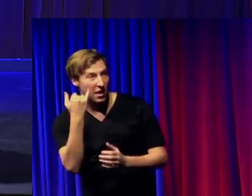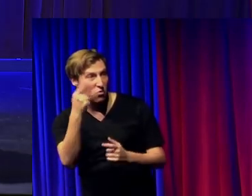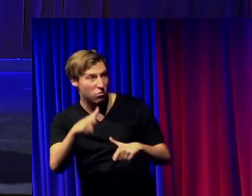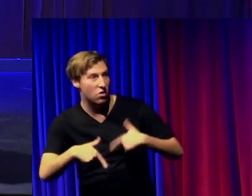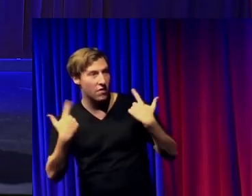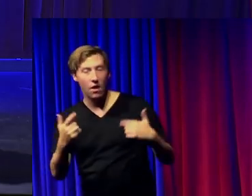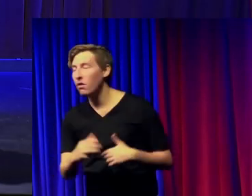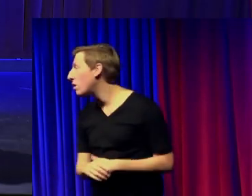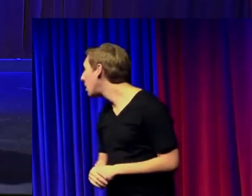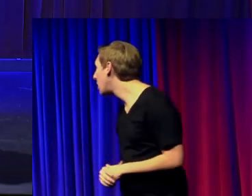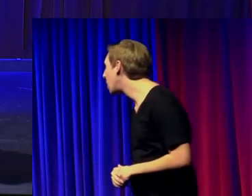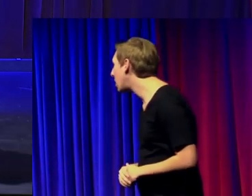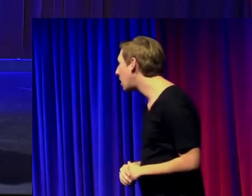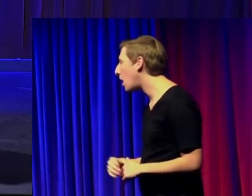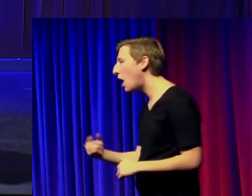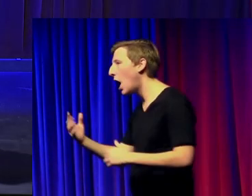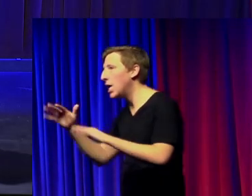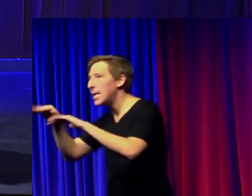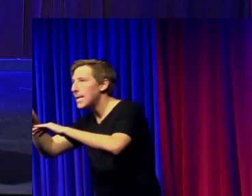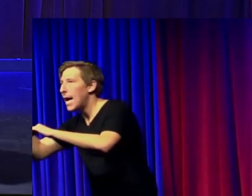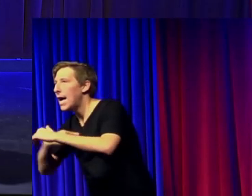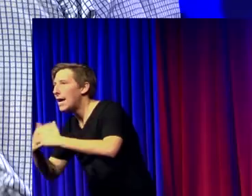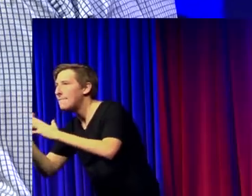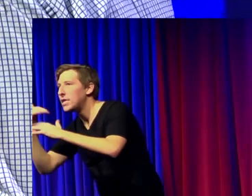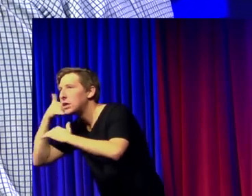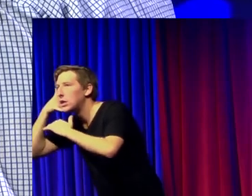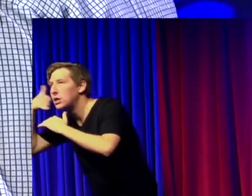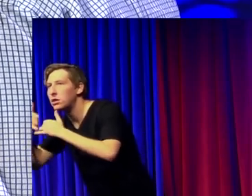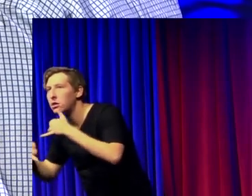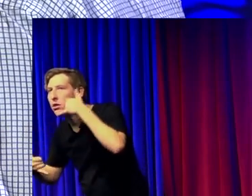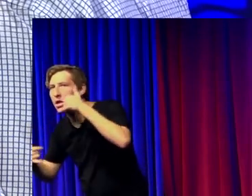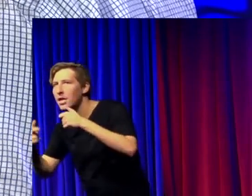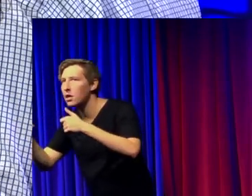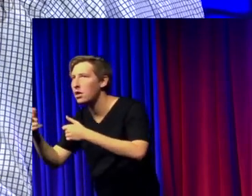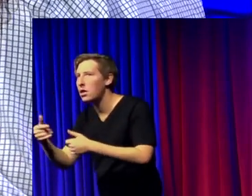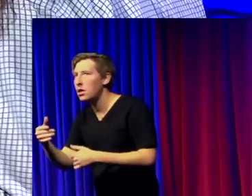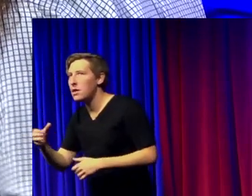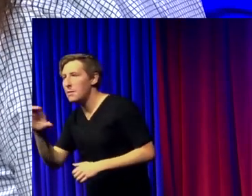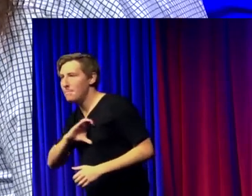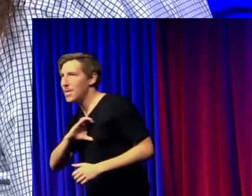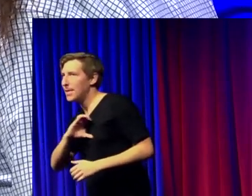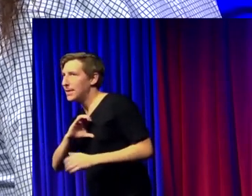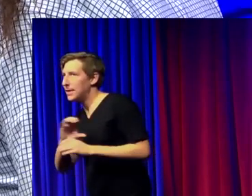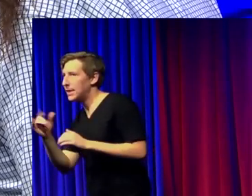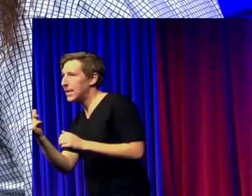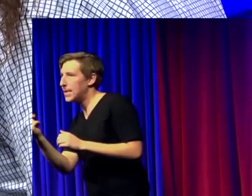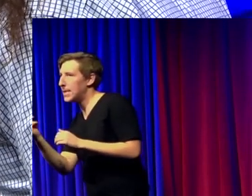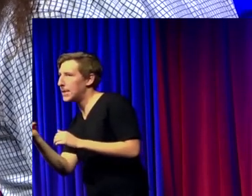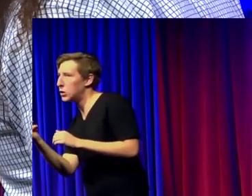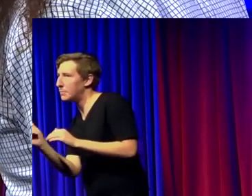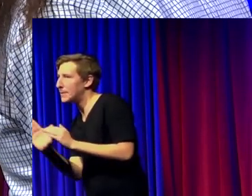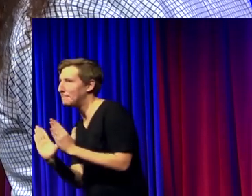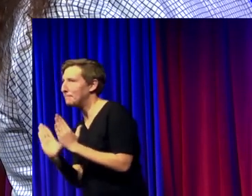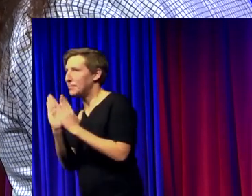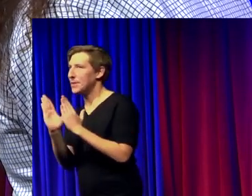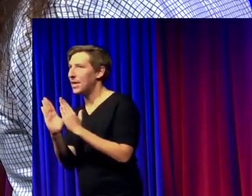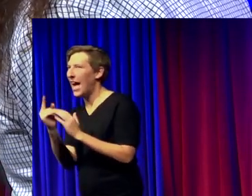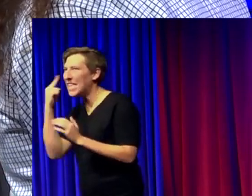Hey, what? I just made the call. They're really resistant right now. I think we should drop the price.